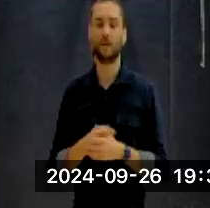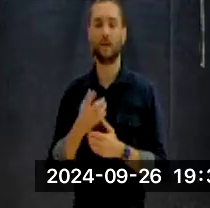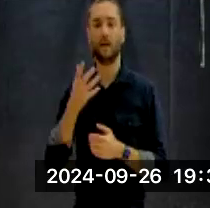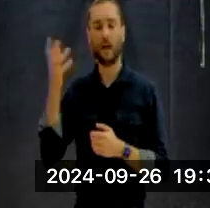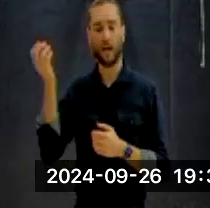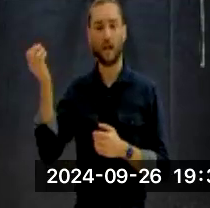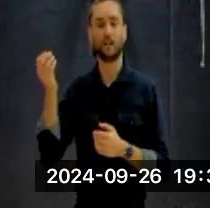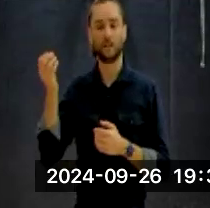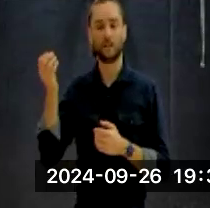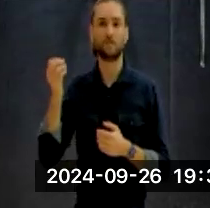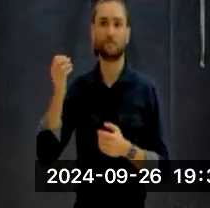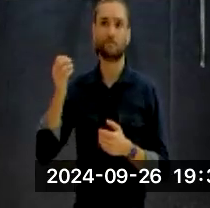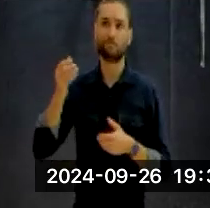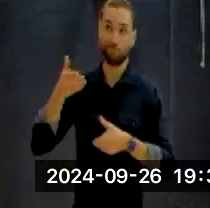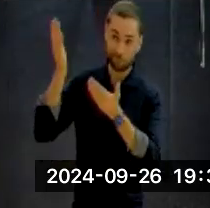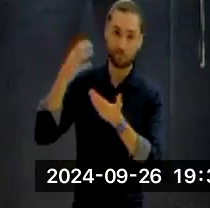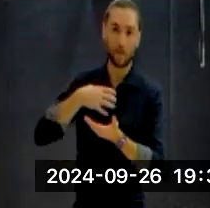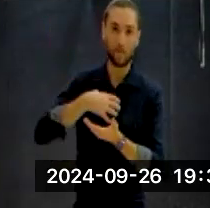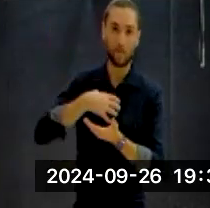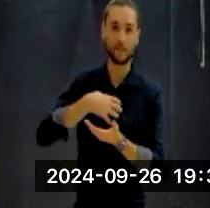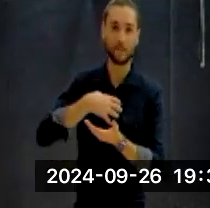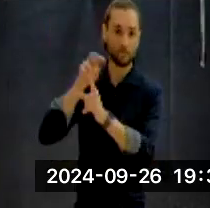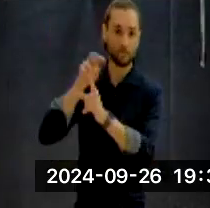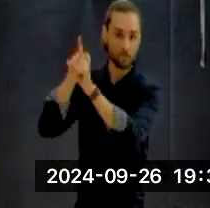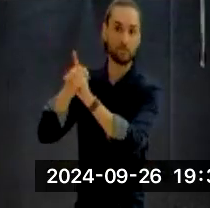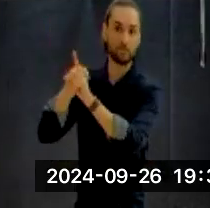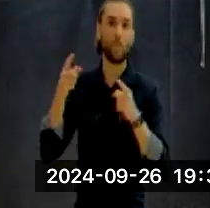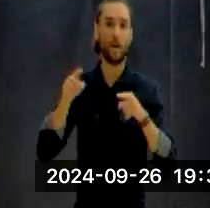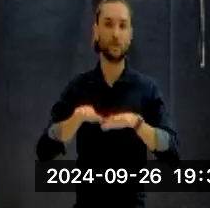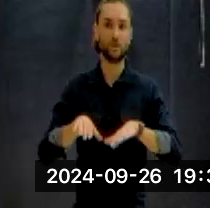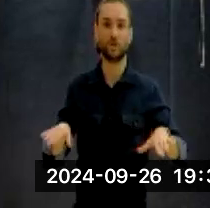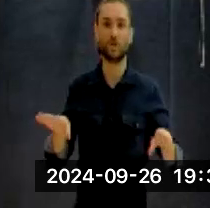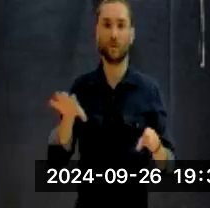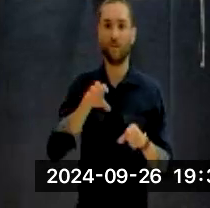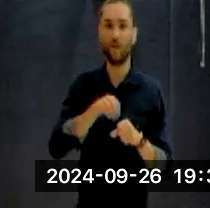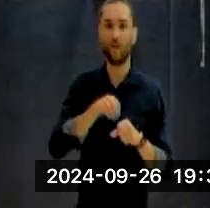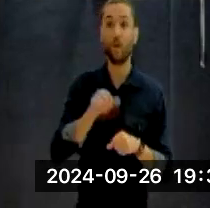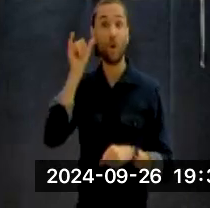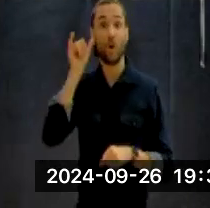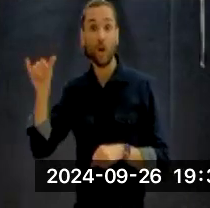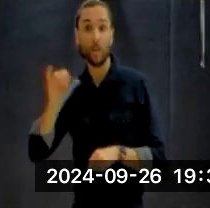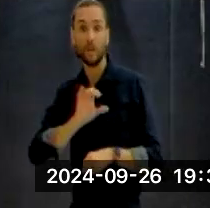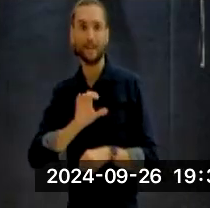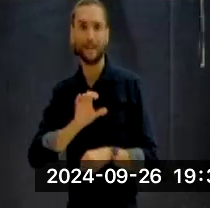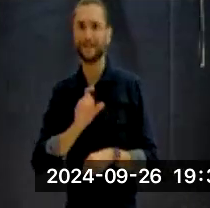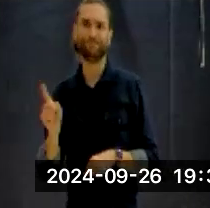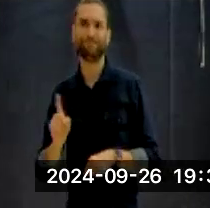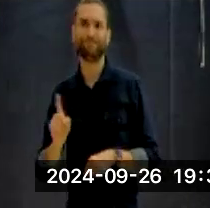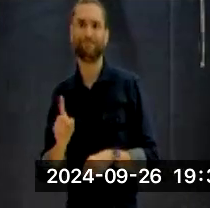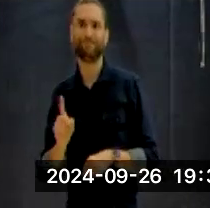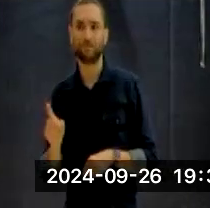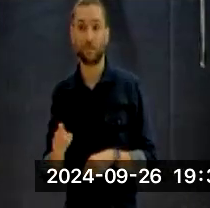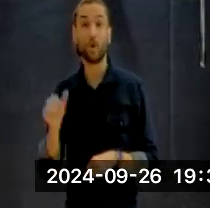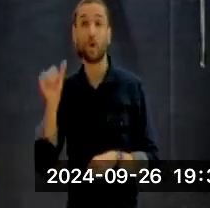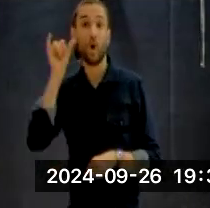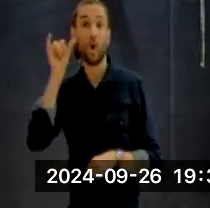make these complaints to when our children are involved? We can't call the police and you know, do we call the police and say,